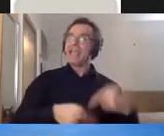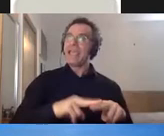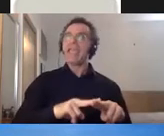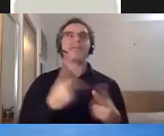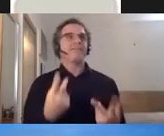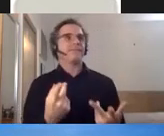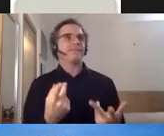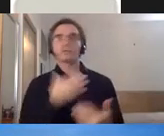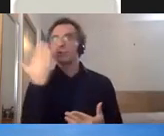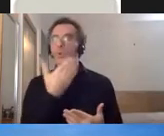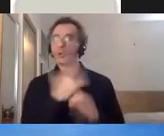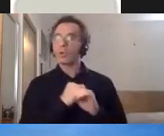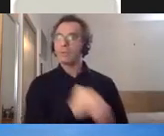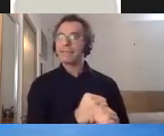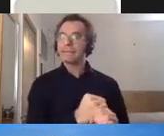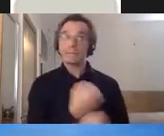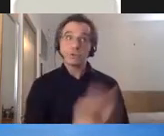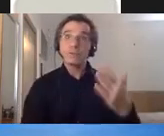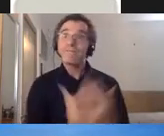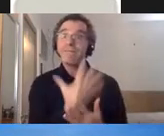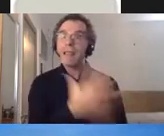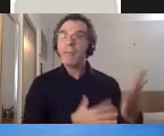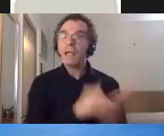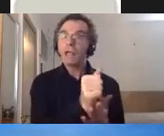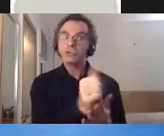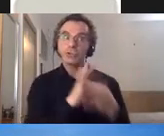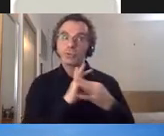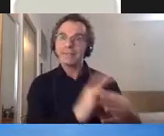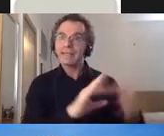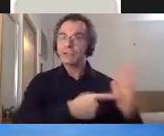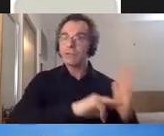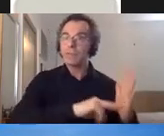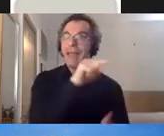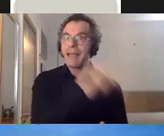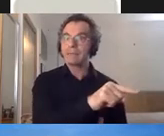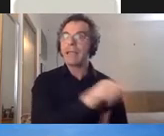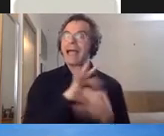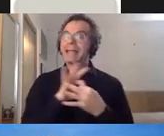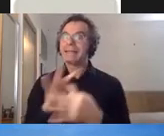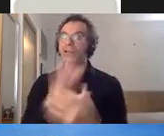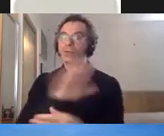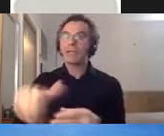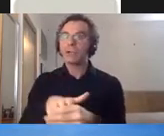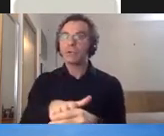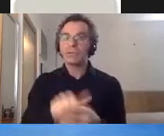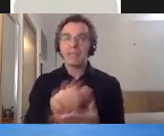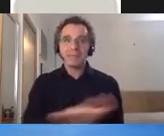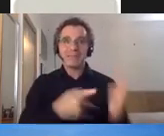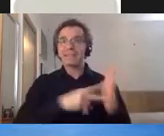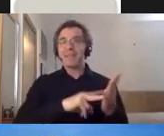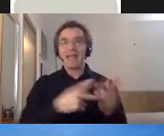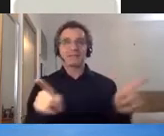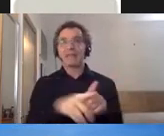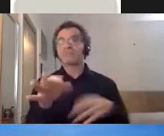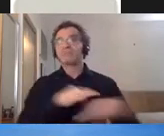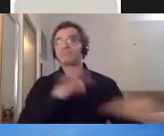to adhere to the plan and develop its culture according to the principles of equality and inclusion, then the plan would be nothing but a worthless